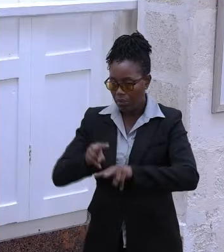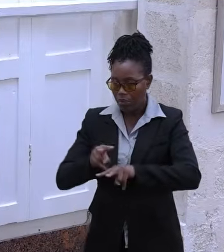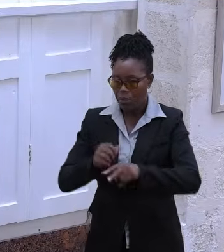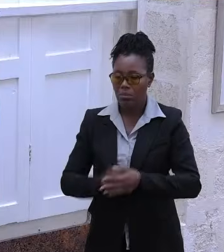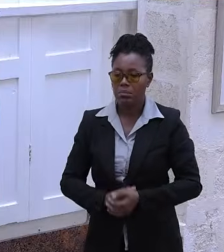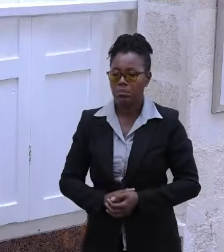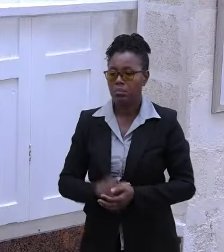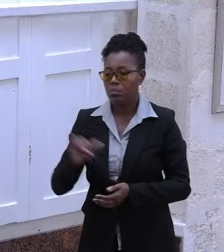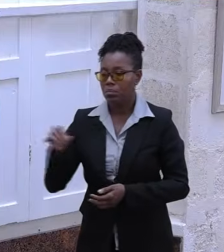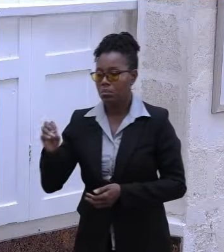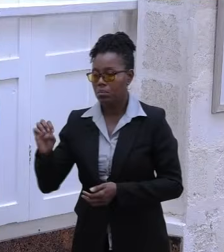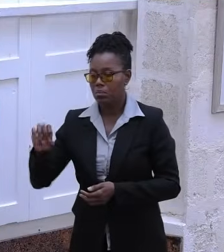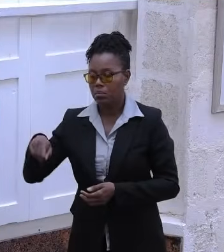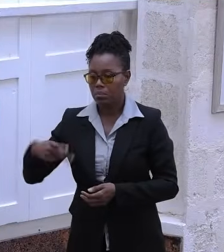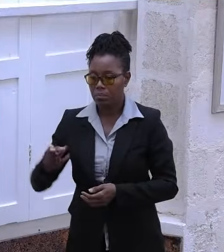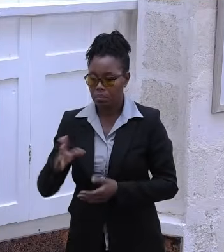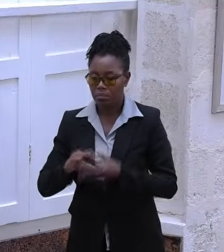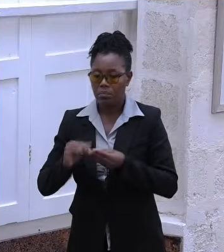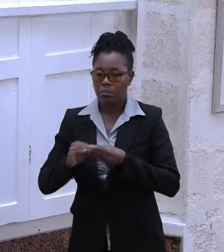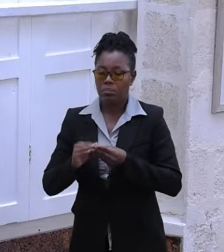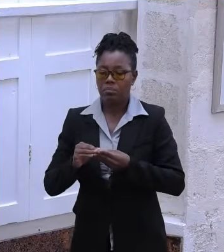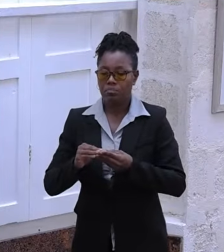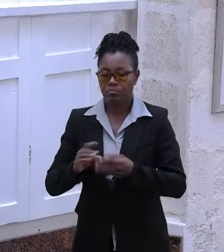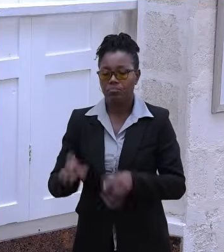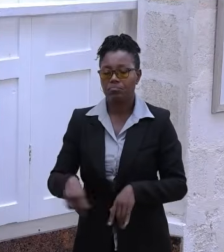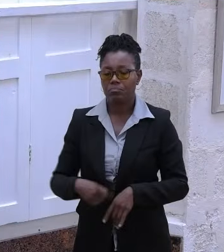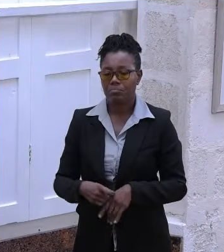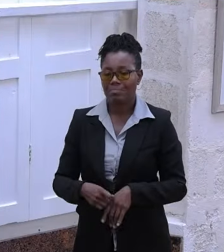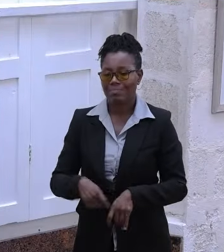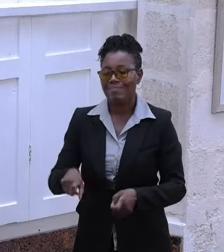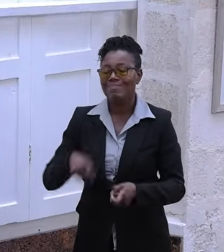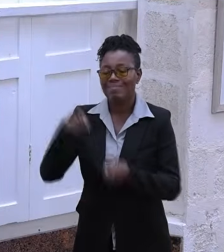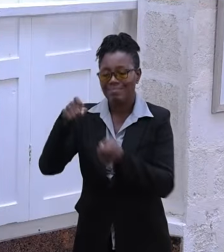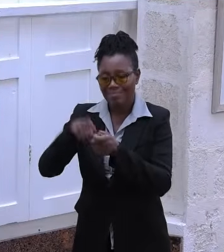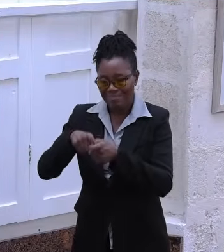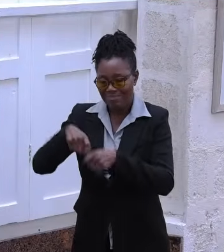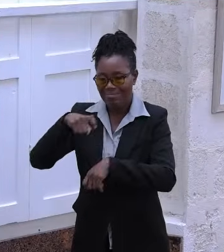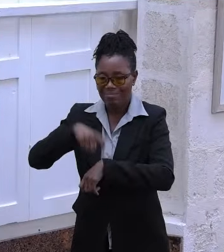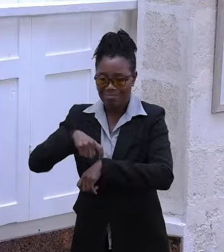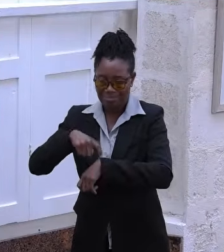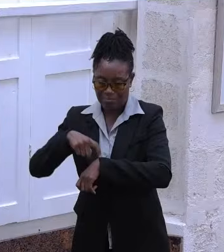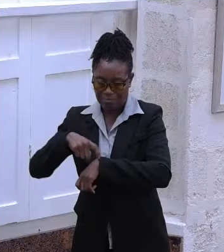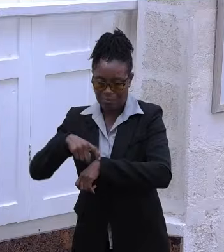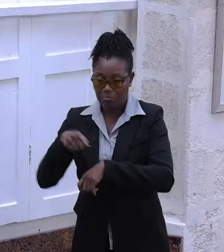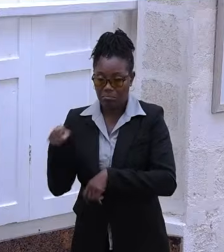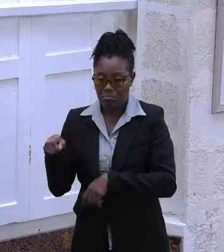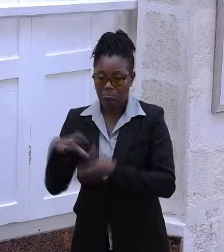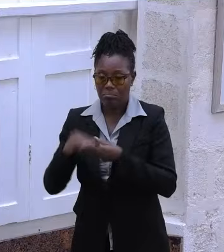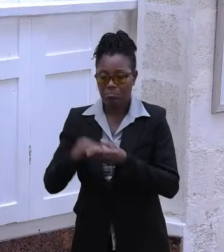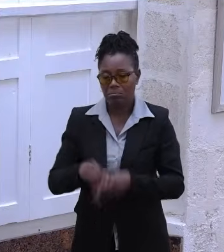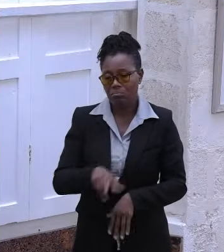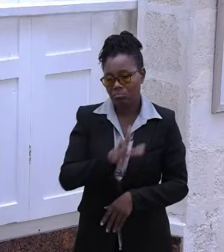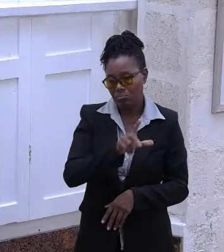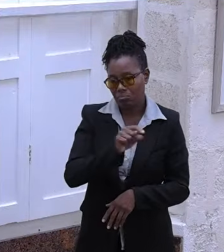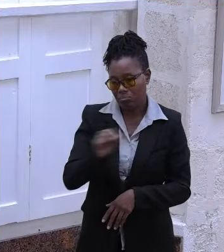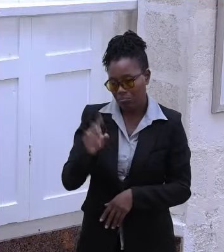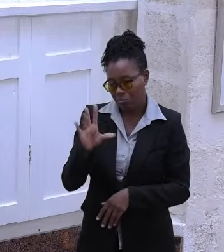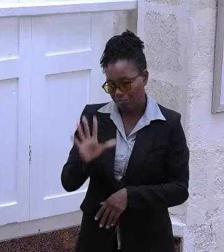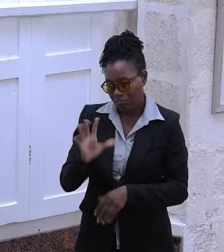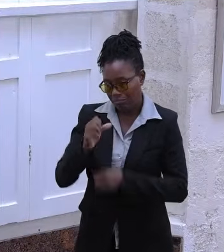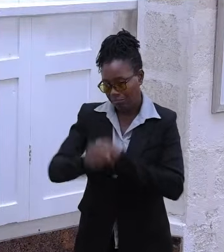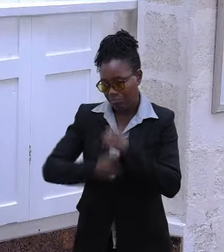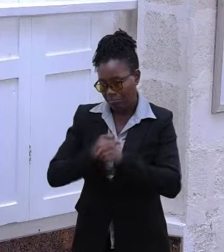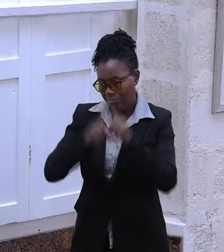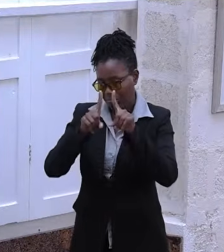a fixed 6-year period. Blackman and Seeley propose a tiered 3 to 5 year test,